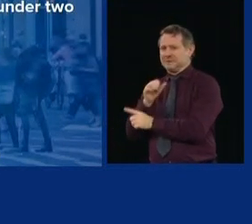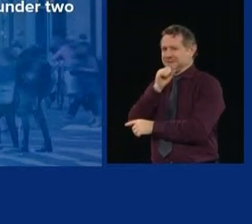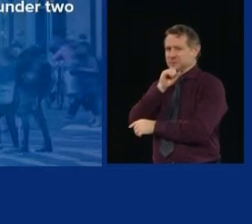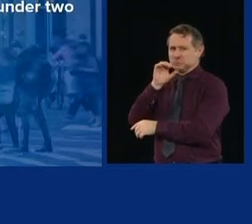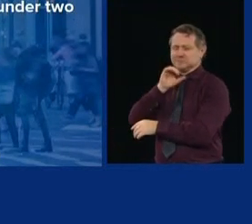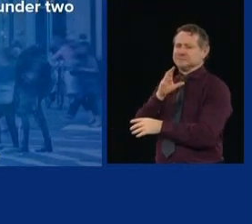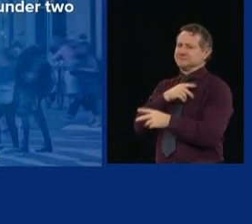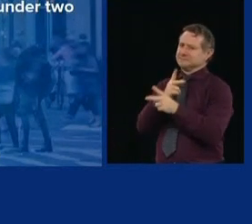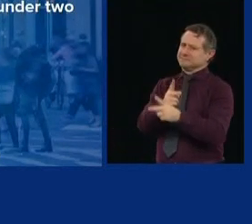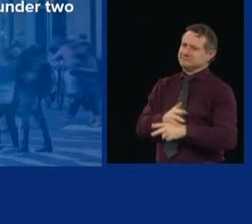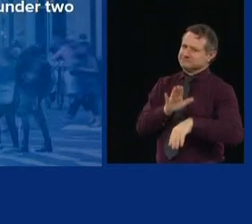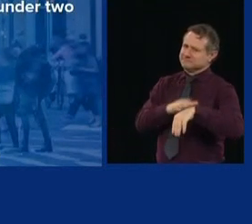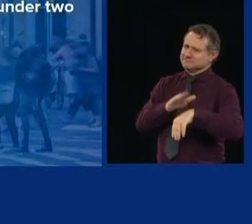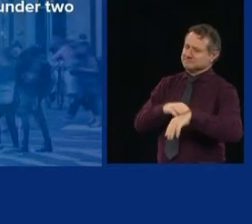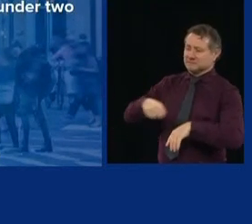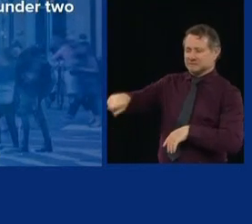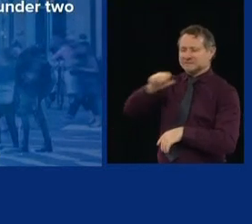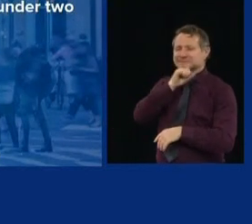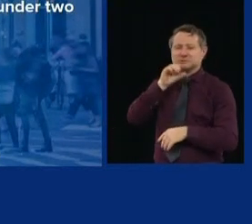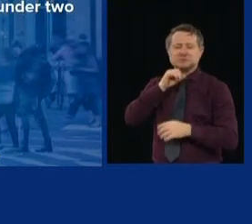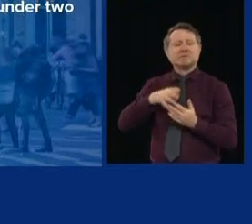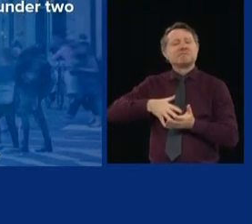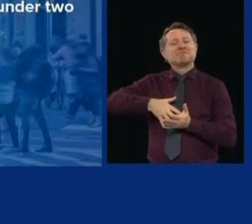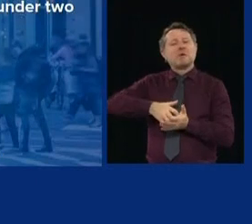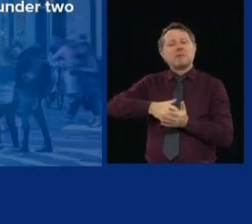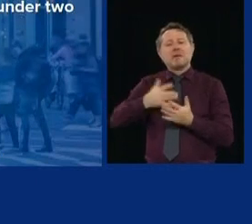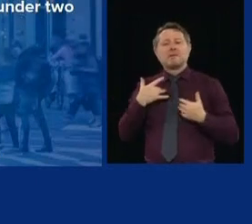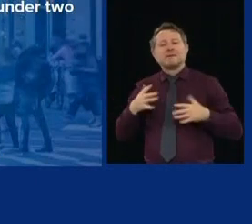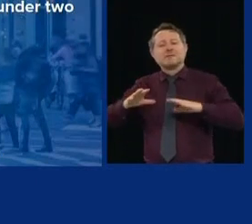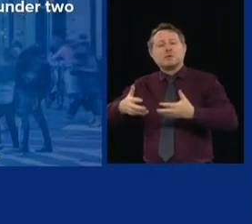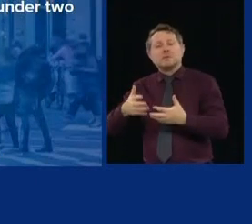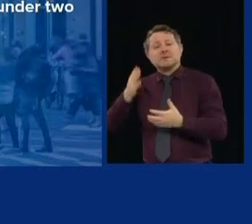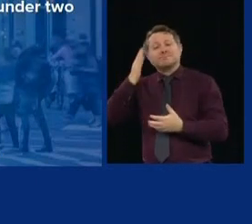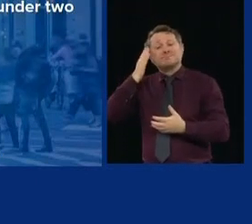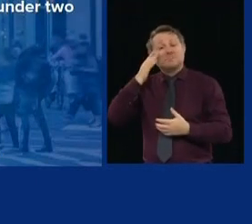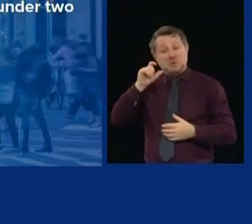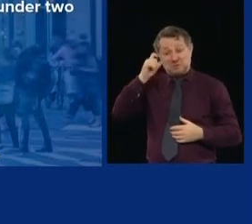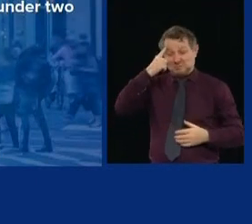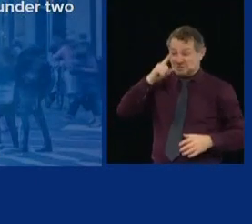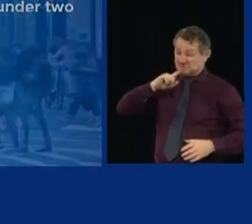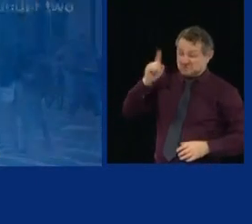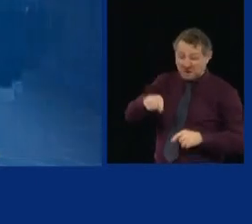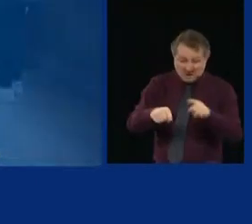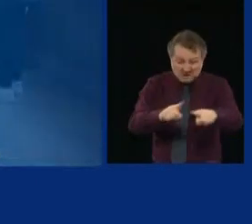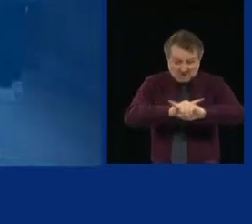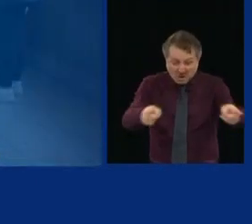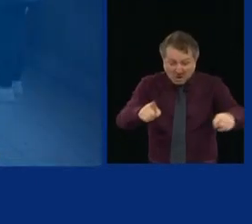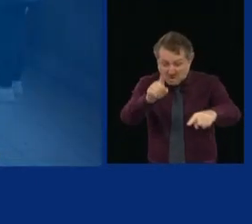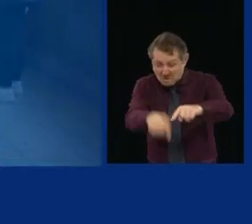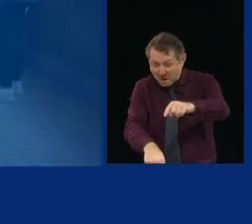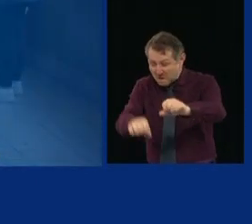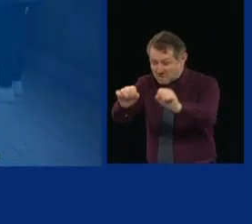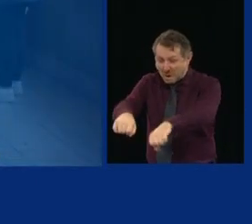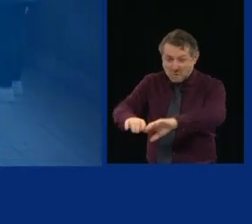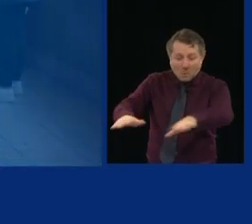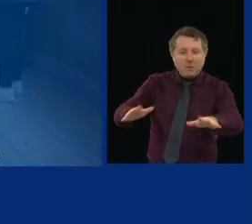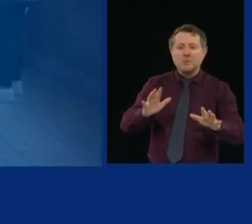vulnerable populations, but there are no government requirements on what you do in your home, et